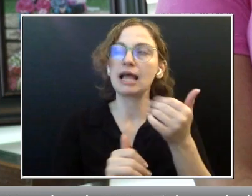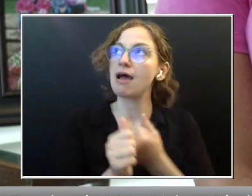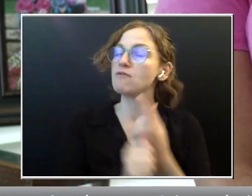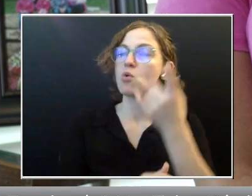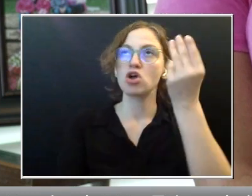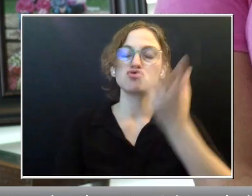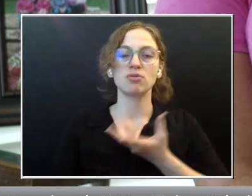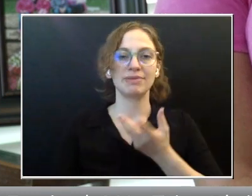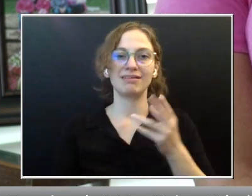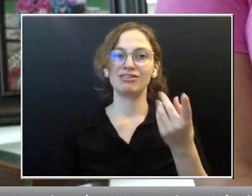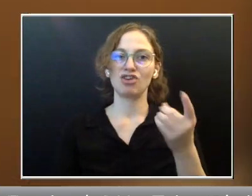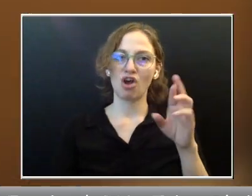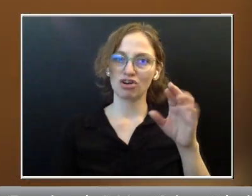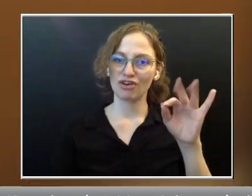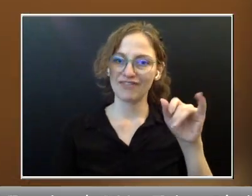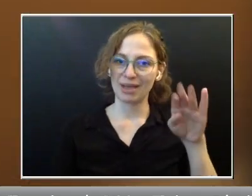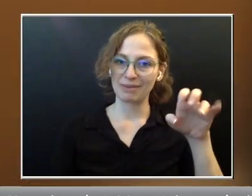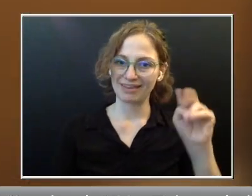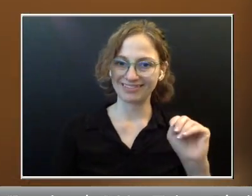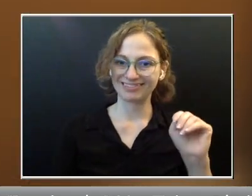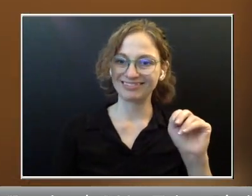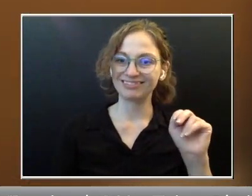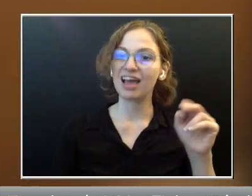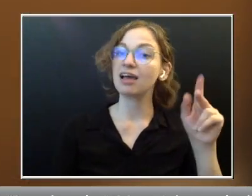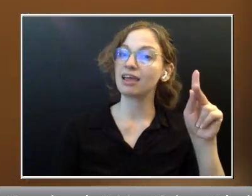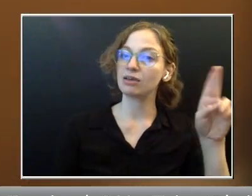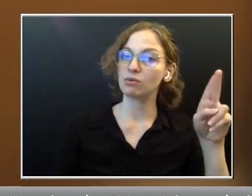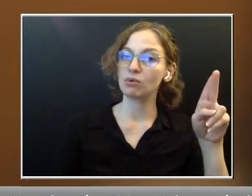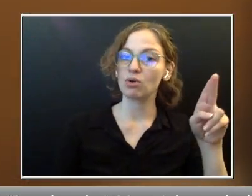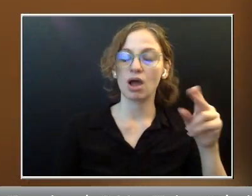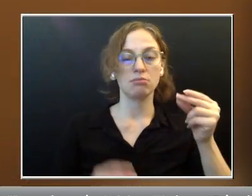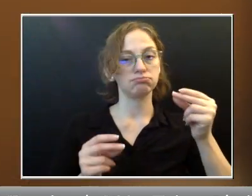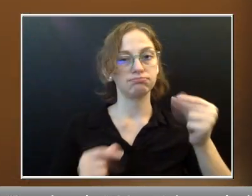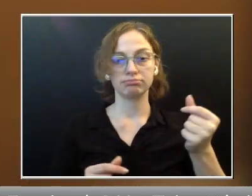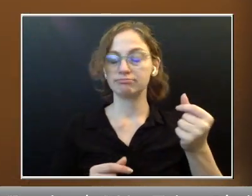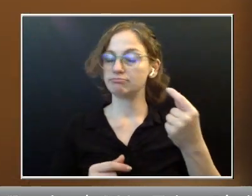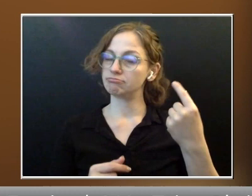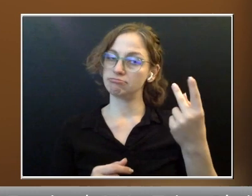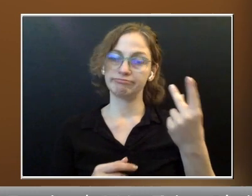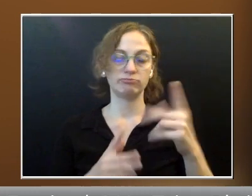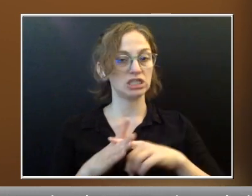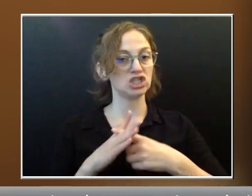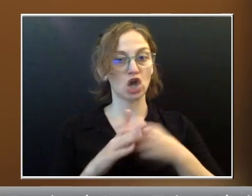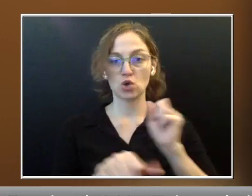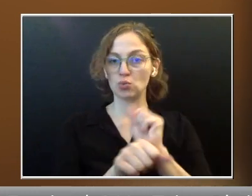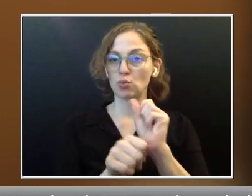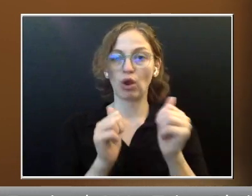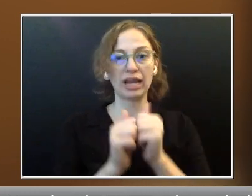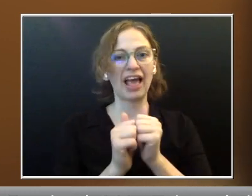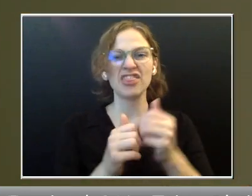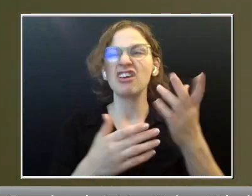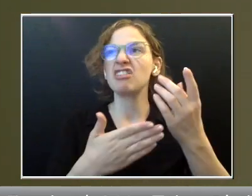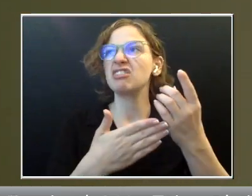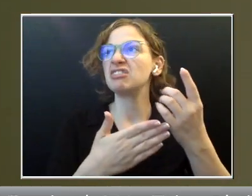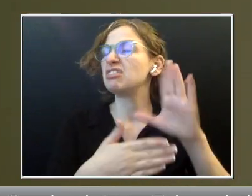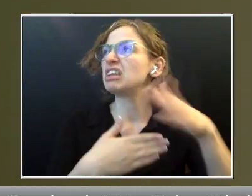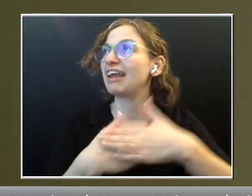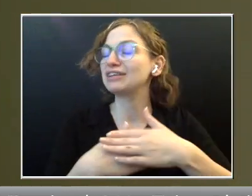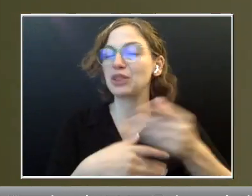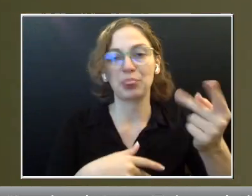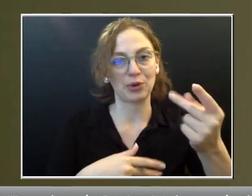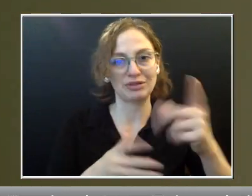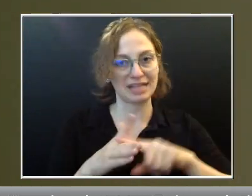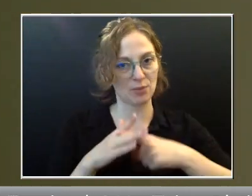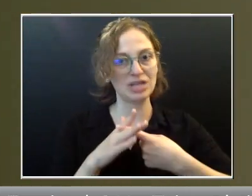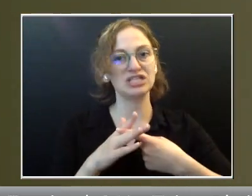away. And they were starting chemotherapy that following Thursday. So it wasn't even a week. Angela had stage